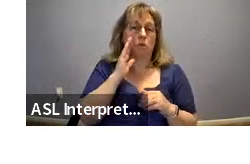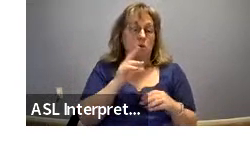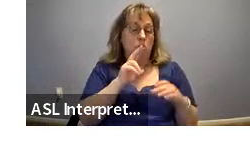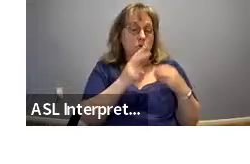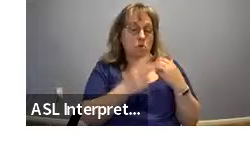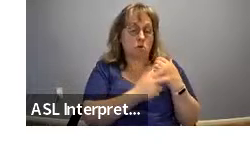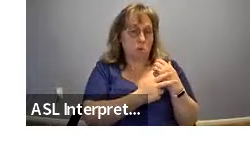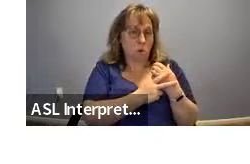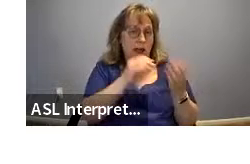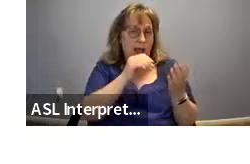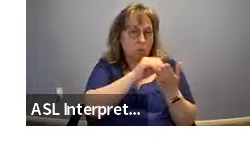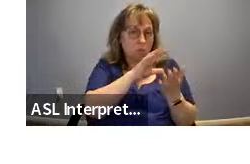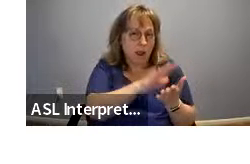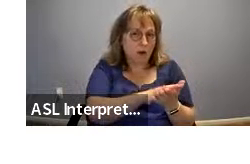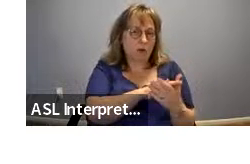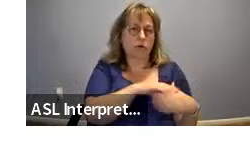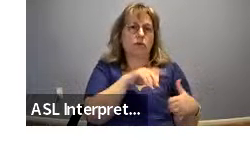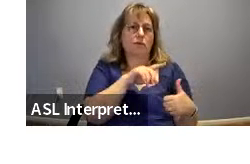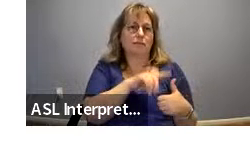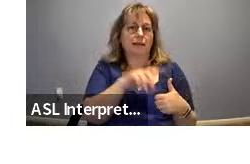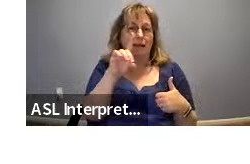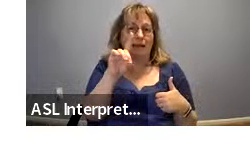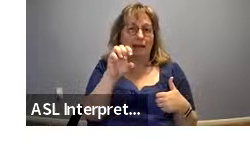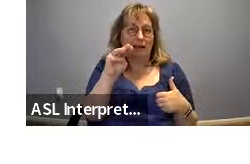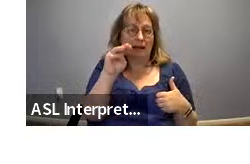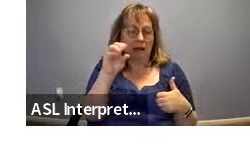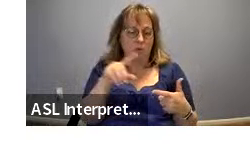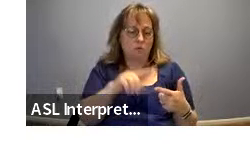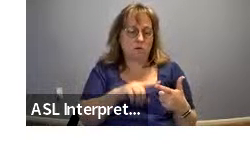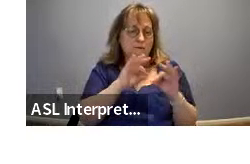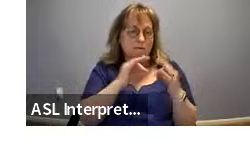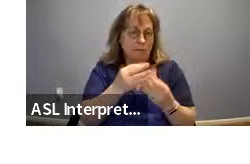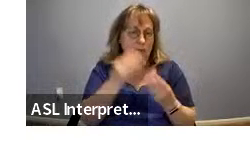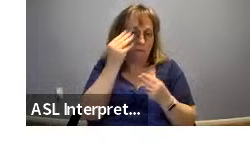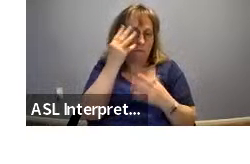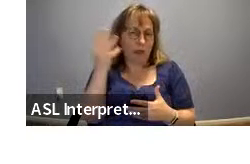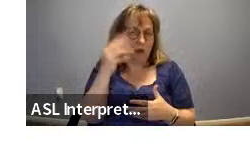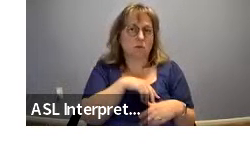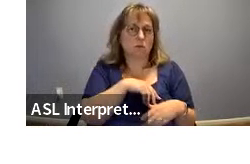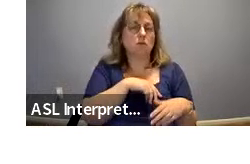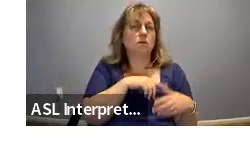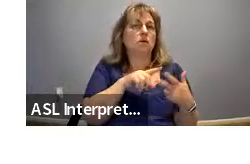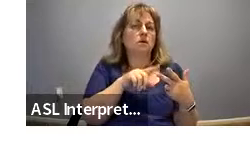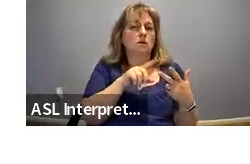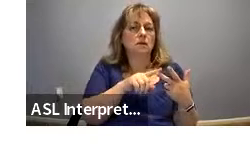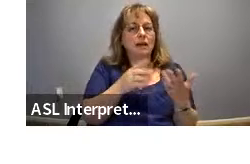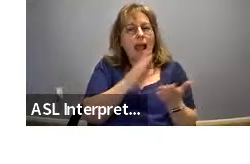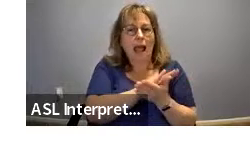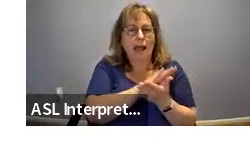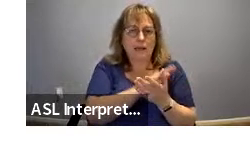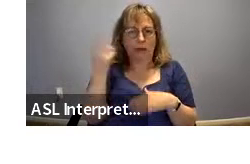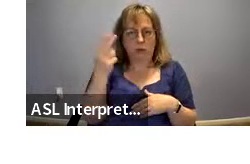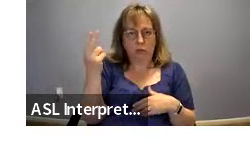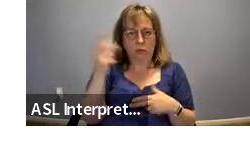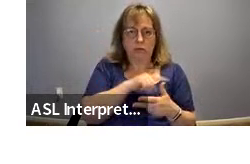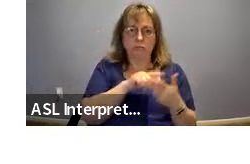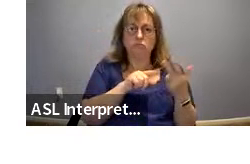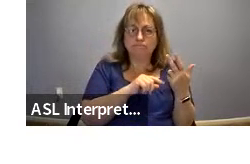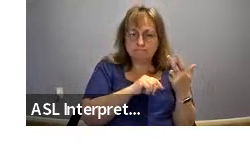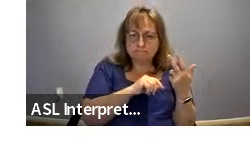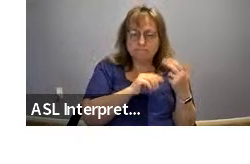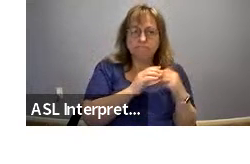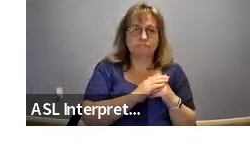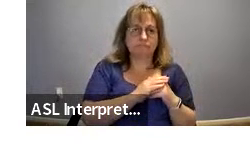This includes student demographics, family information, as well as academic history.